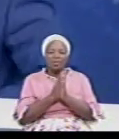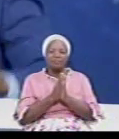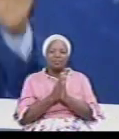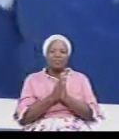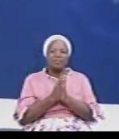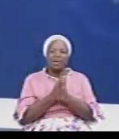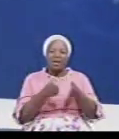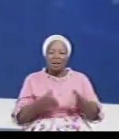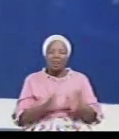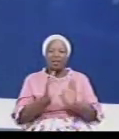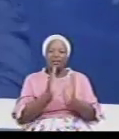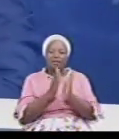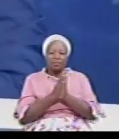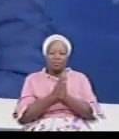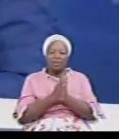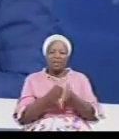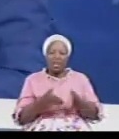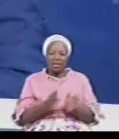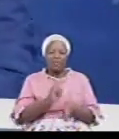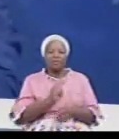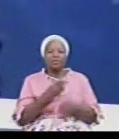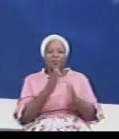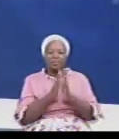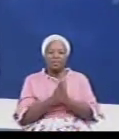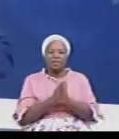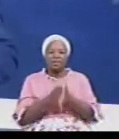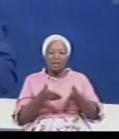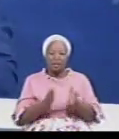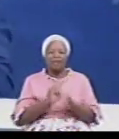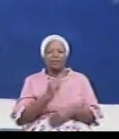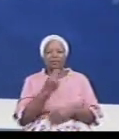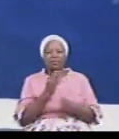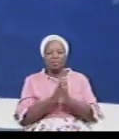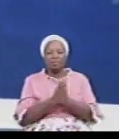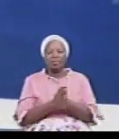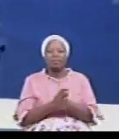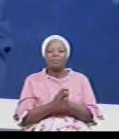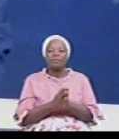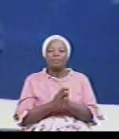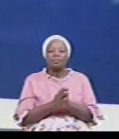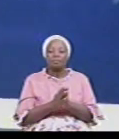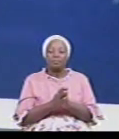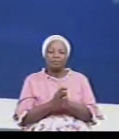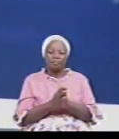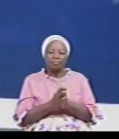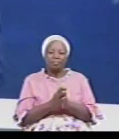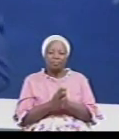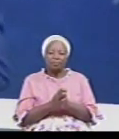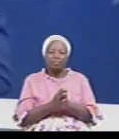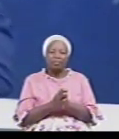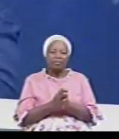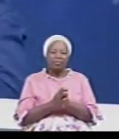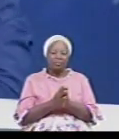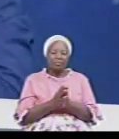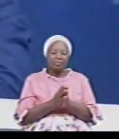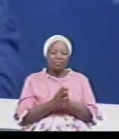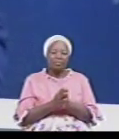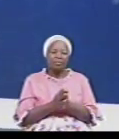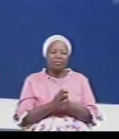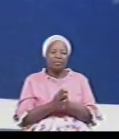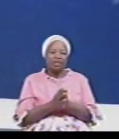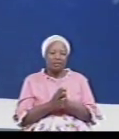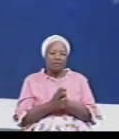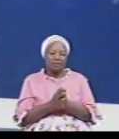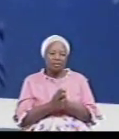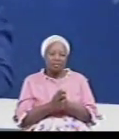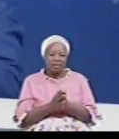Let's thank God for his power. I can tell you, there is no limit of God's power. When at the